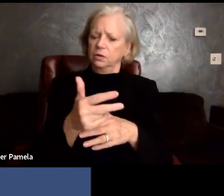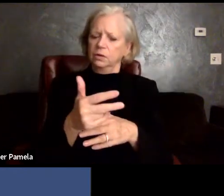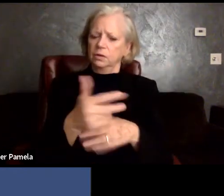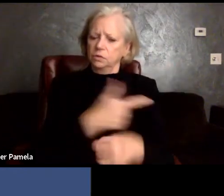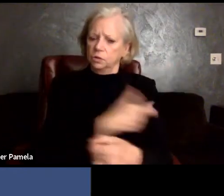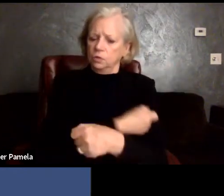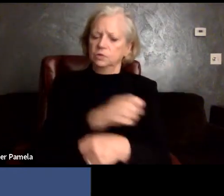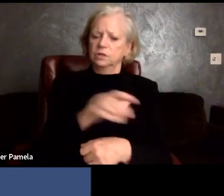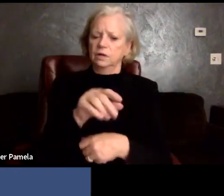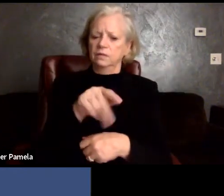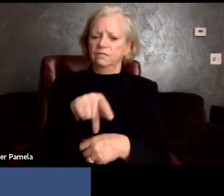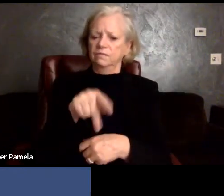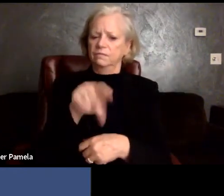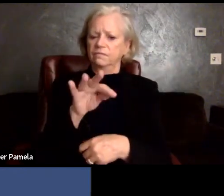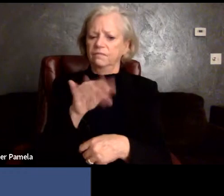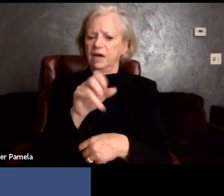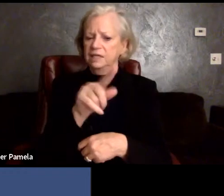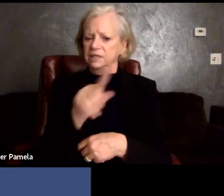1st and the 2nd dose?